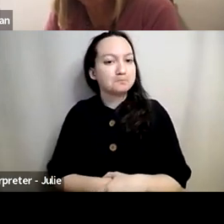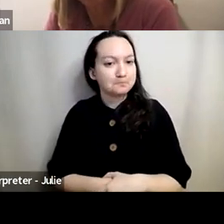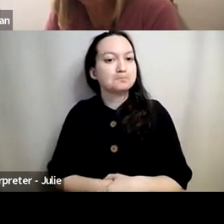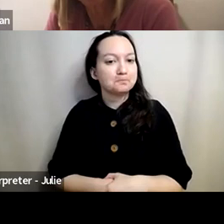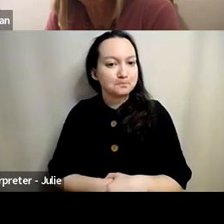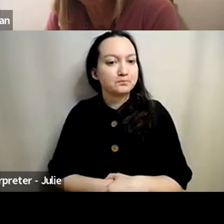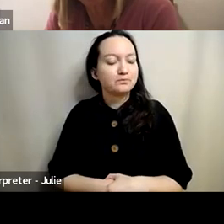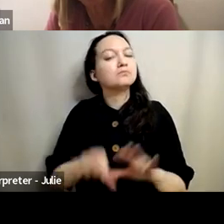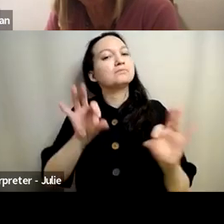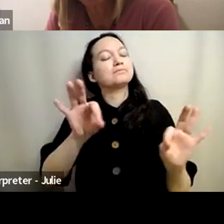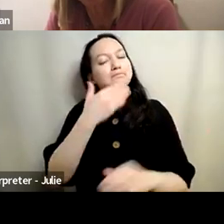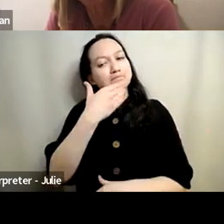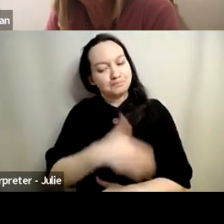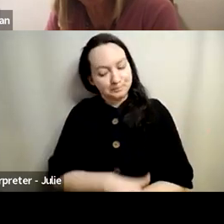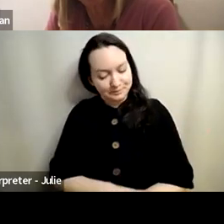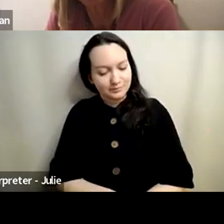Thank you.